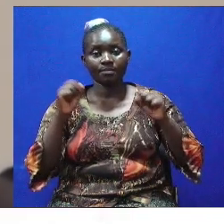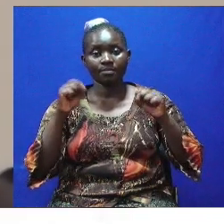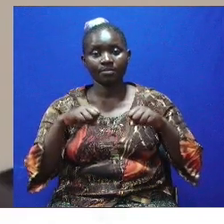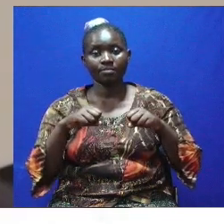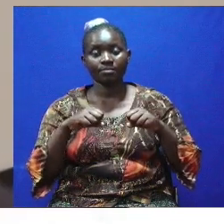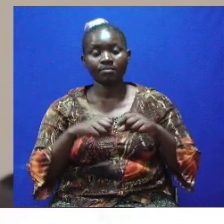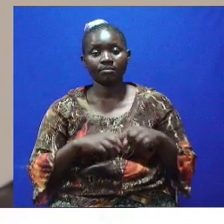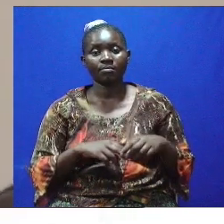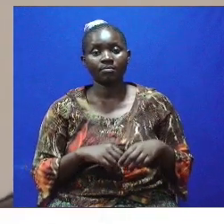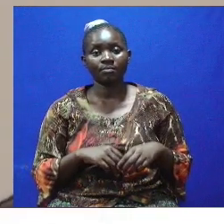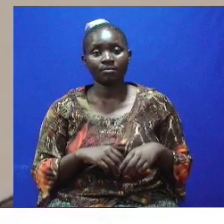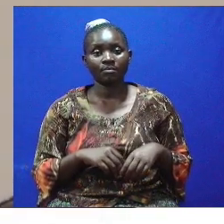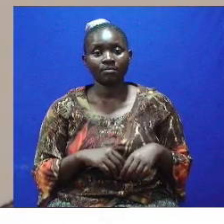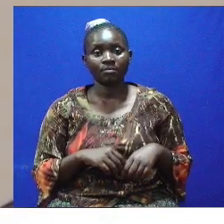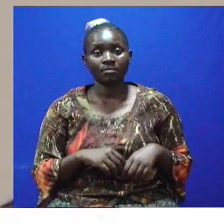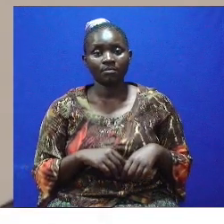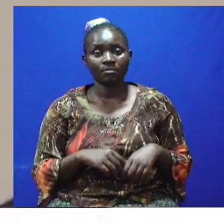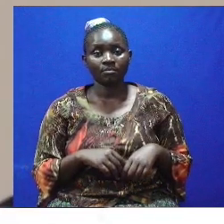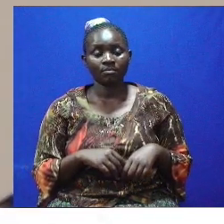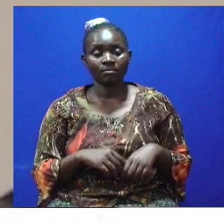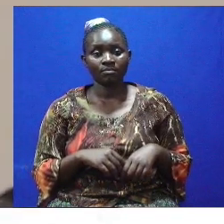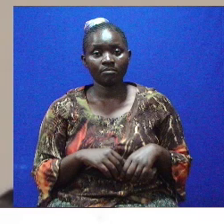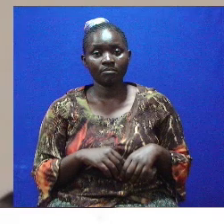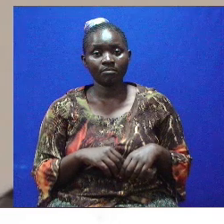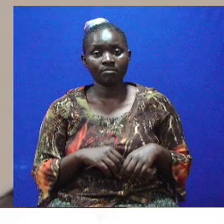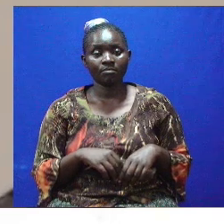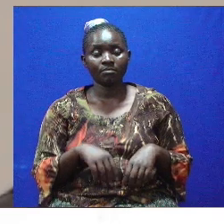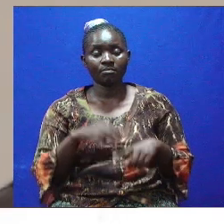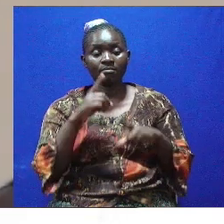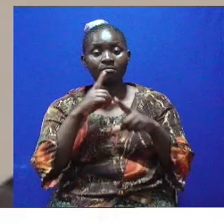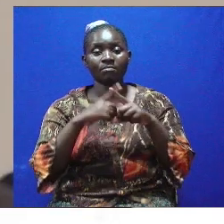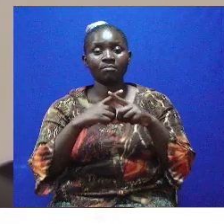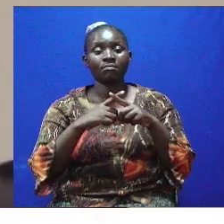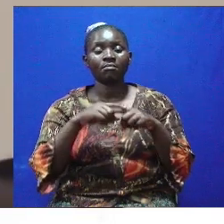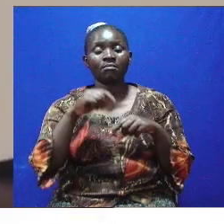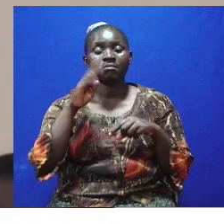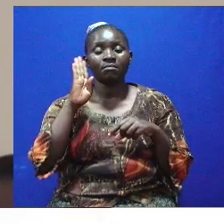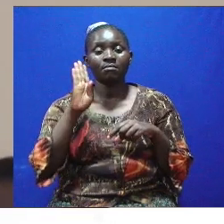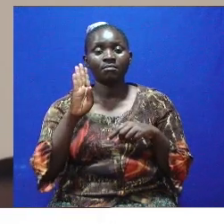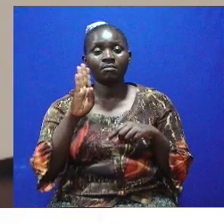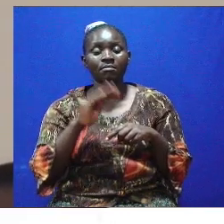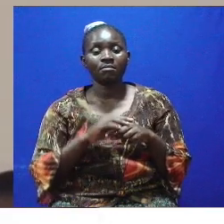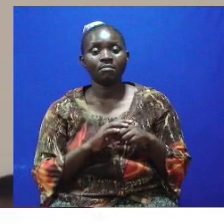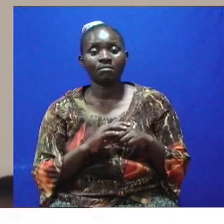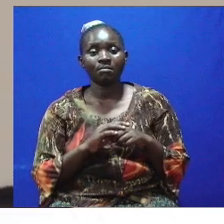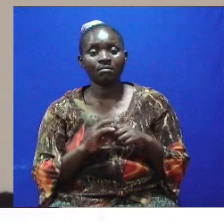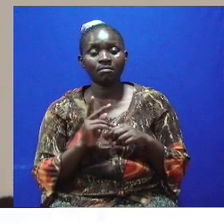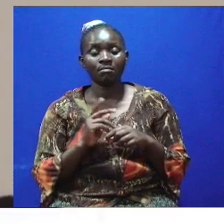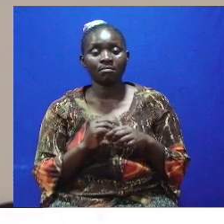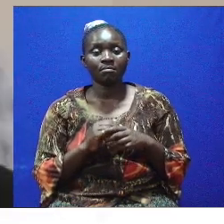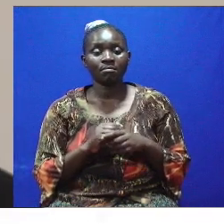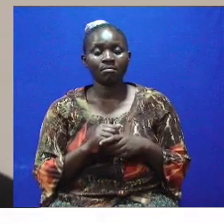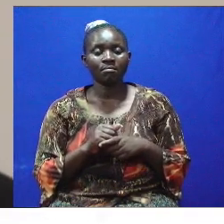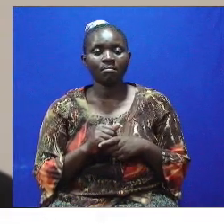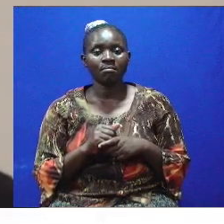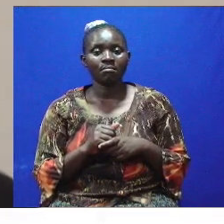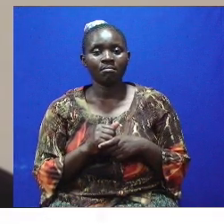quadrupled, multiplied by four, so that at least we can have some